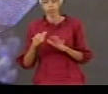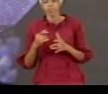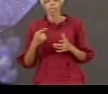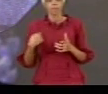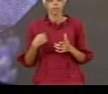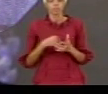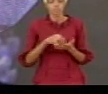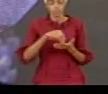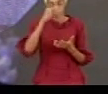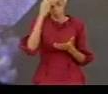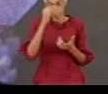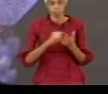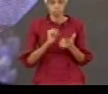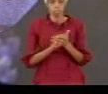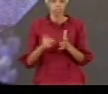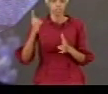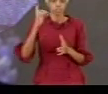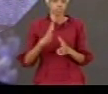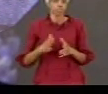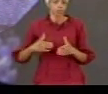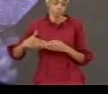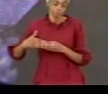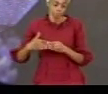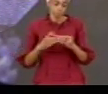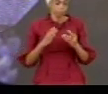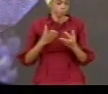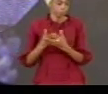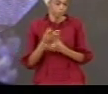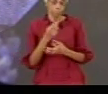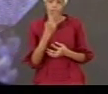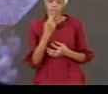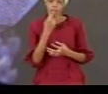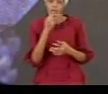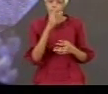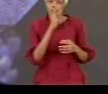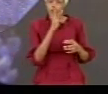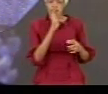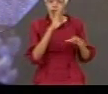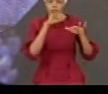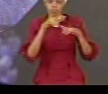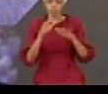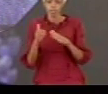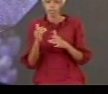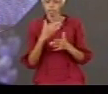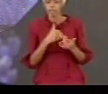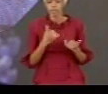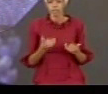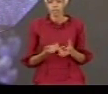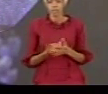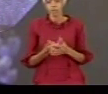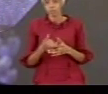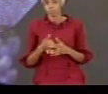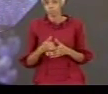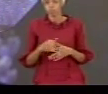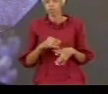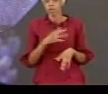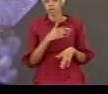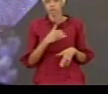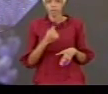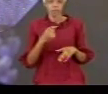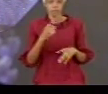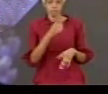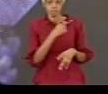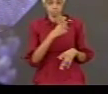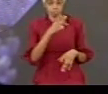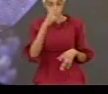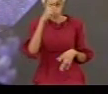encamp by Red Sea. Why by the Red Sea? Pharaoh hardened his heart